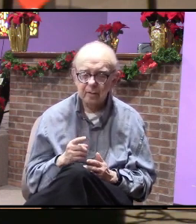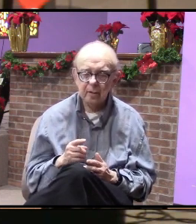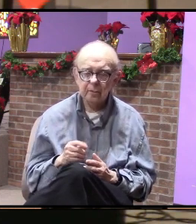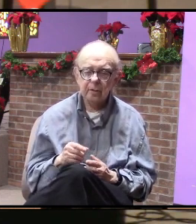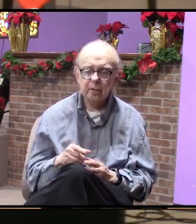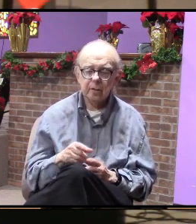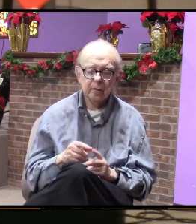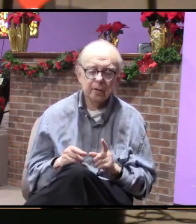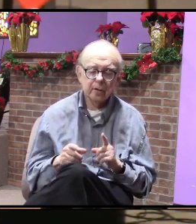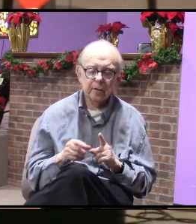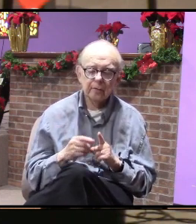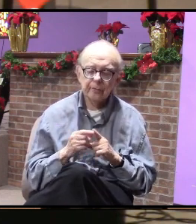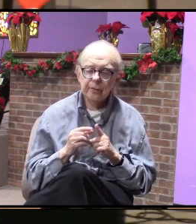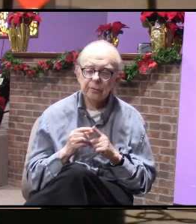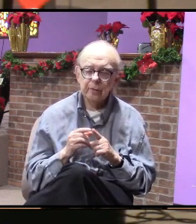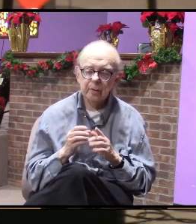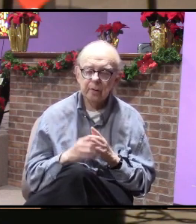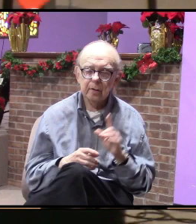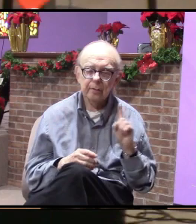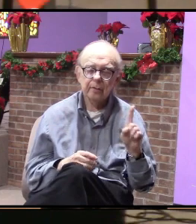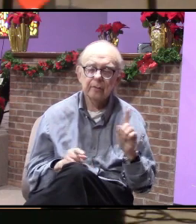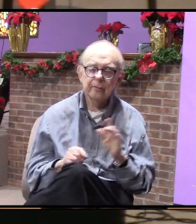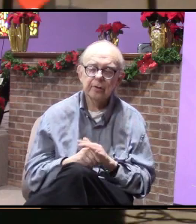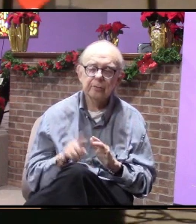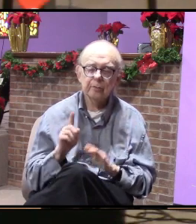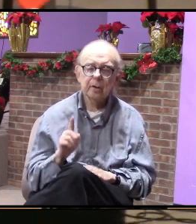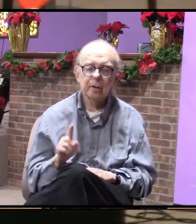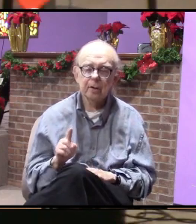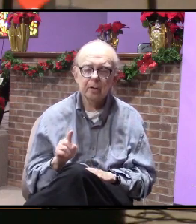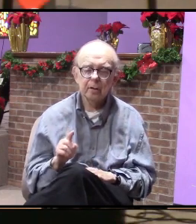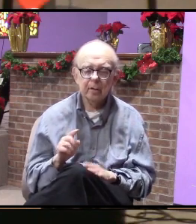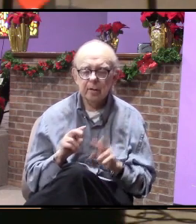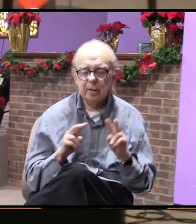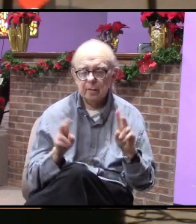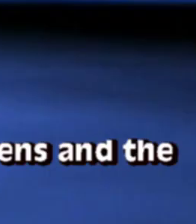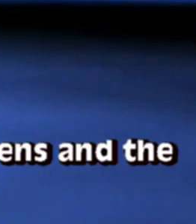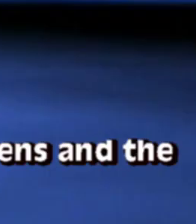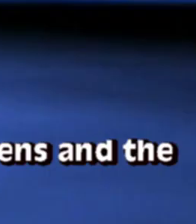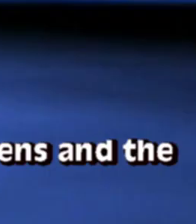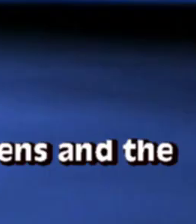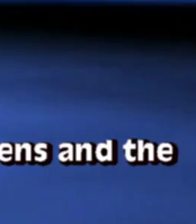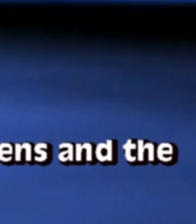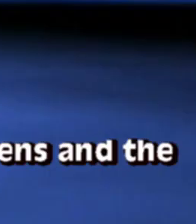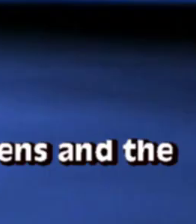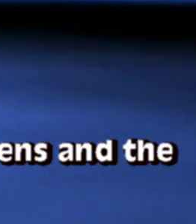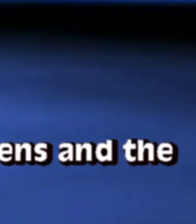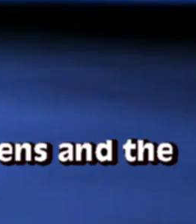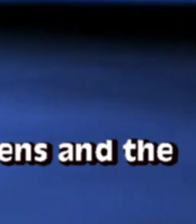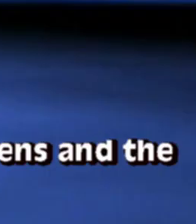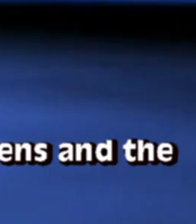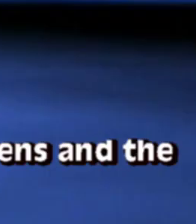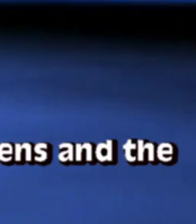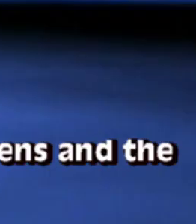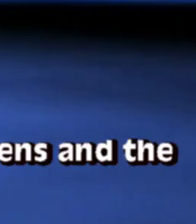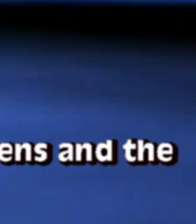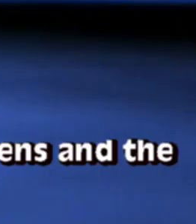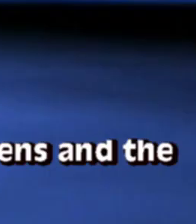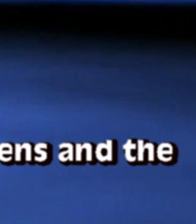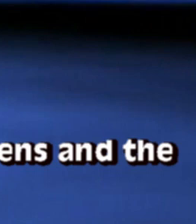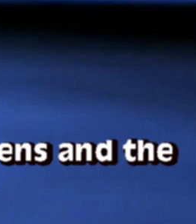Genesis chapter 1, verse 1. Look at what He says. In the beginning, God